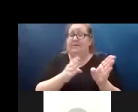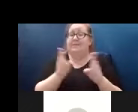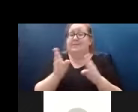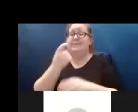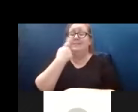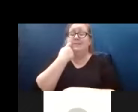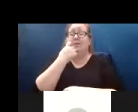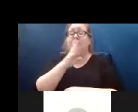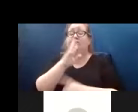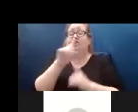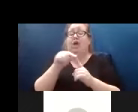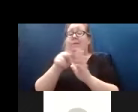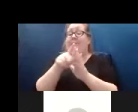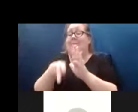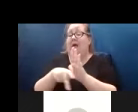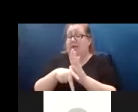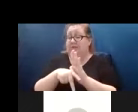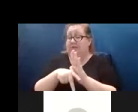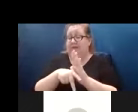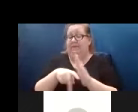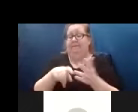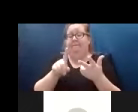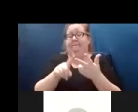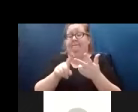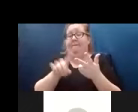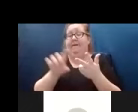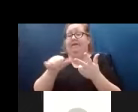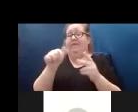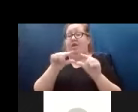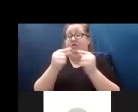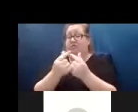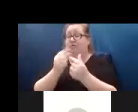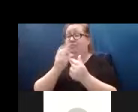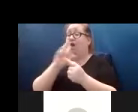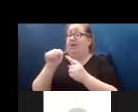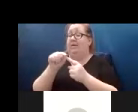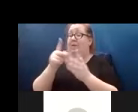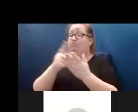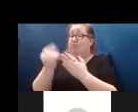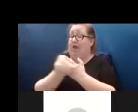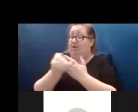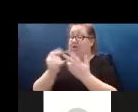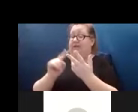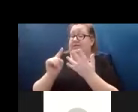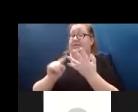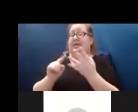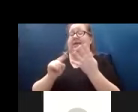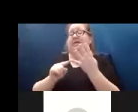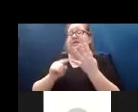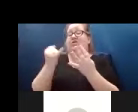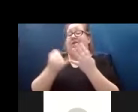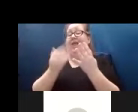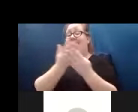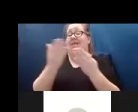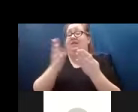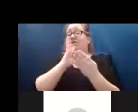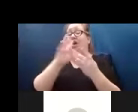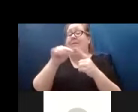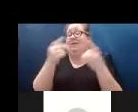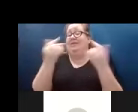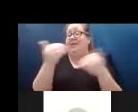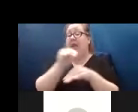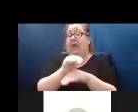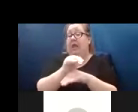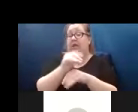about policies. The other group is talking about projects. So the last thing we're going to talk about tonight,